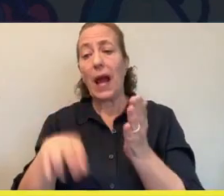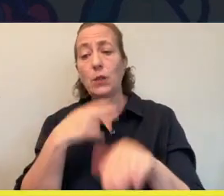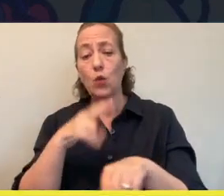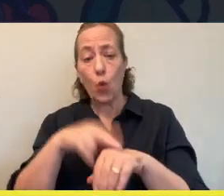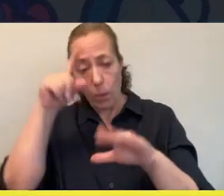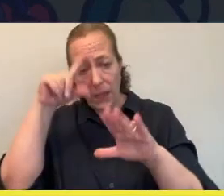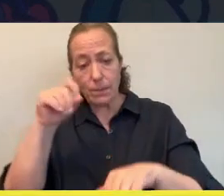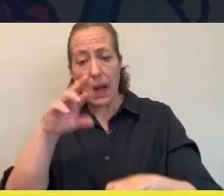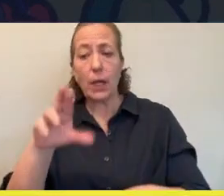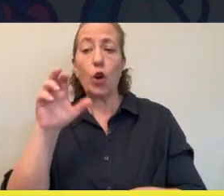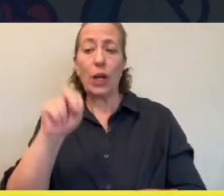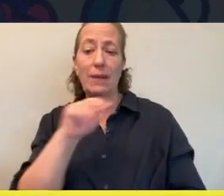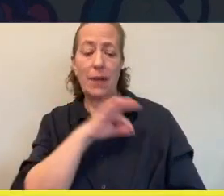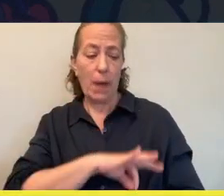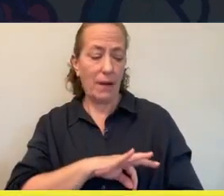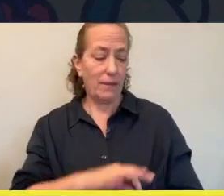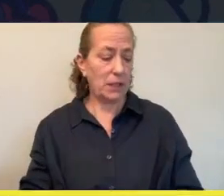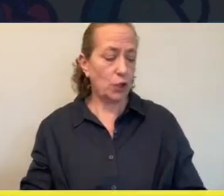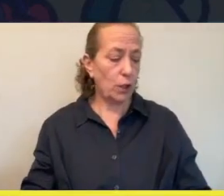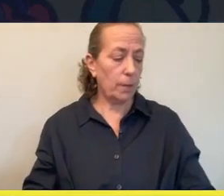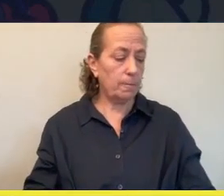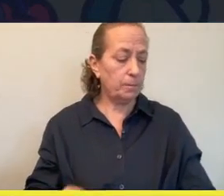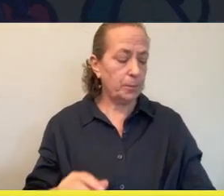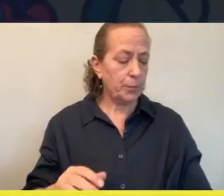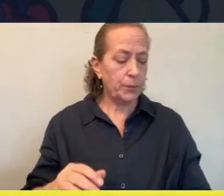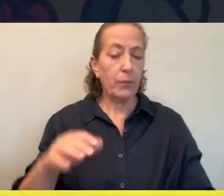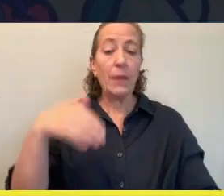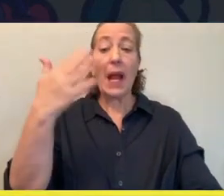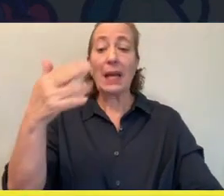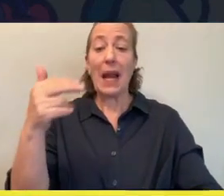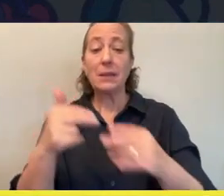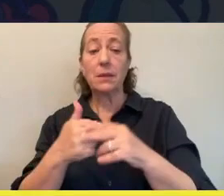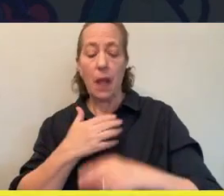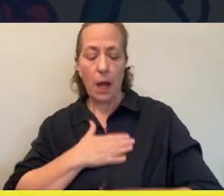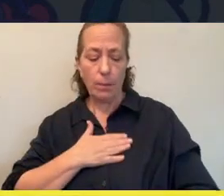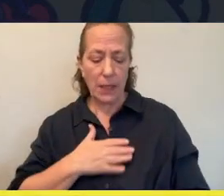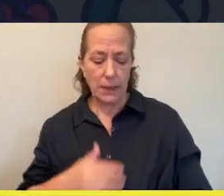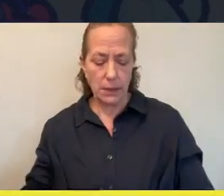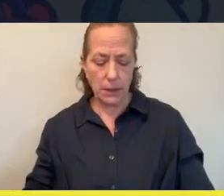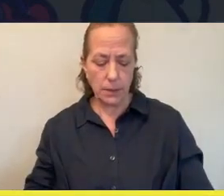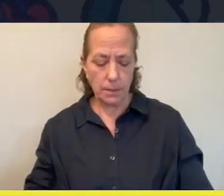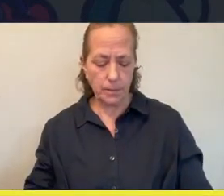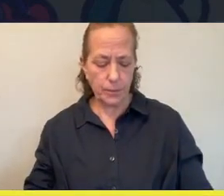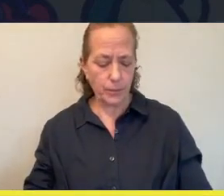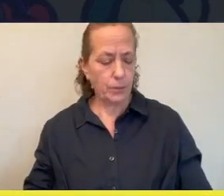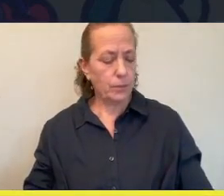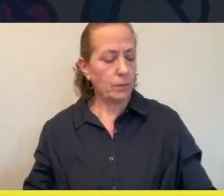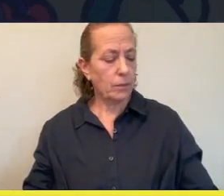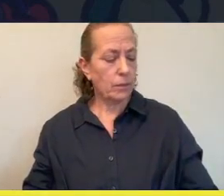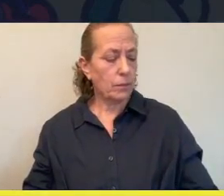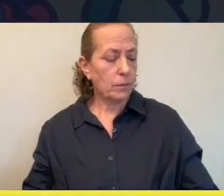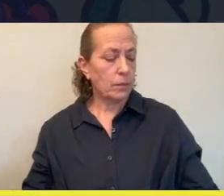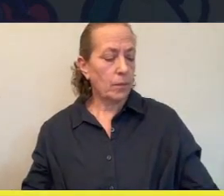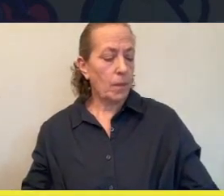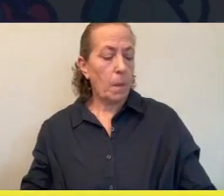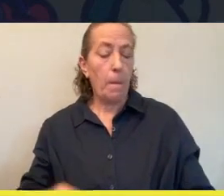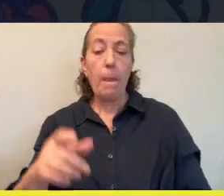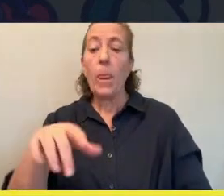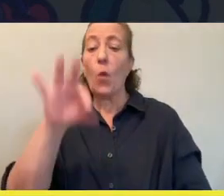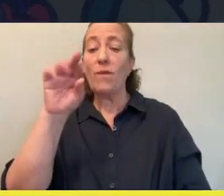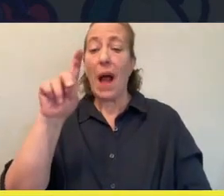even beneficial. So next slide, please. So our findings reveal that disabled people were